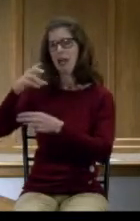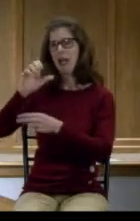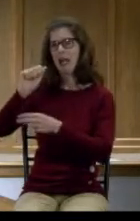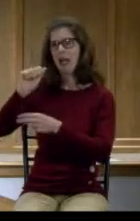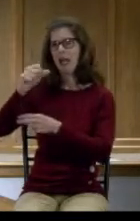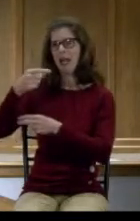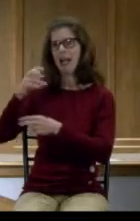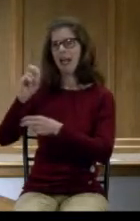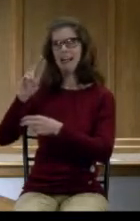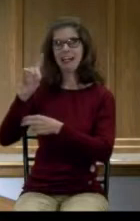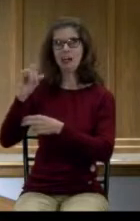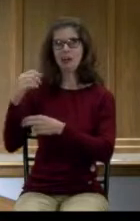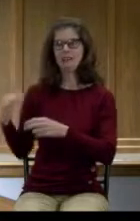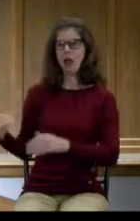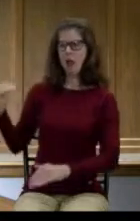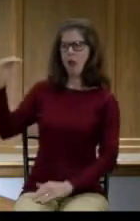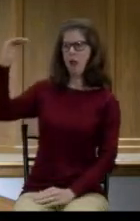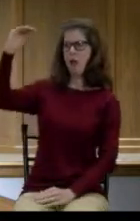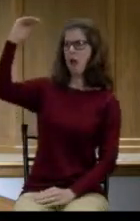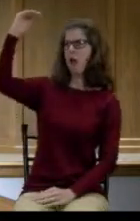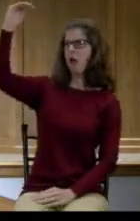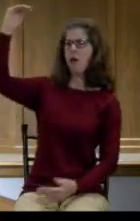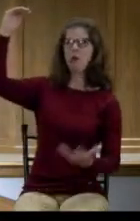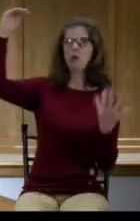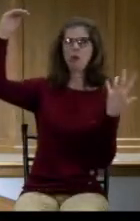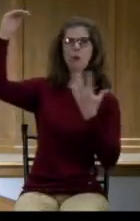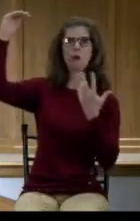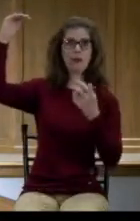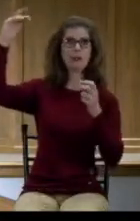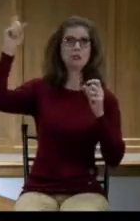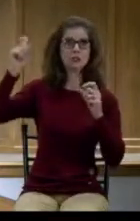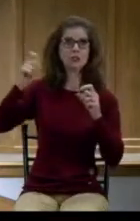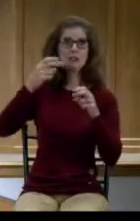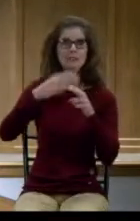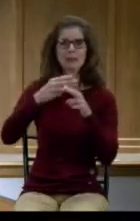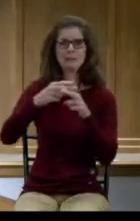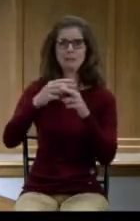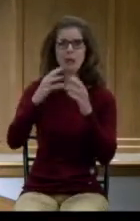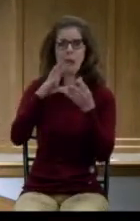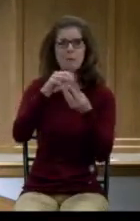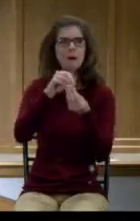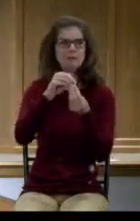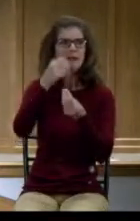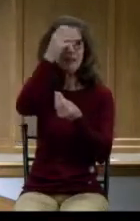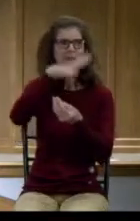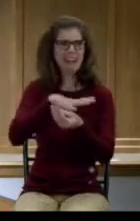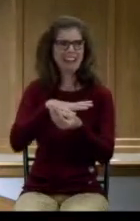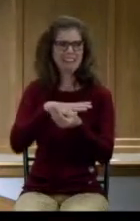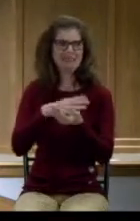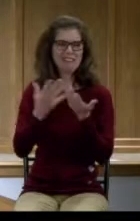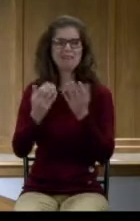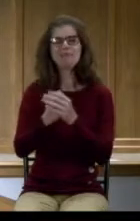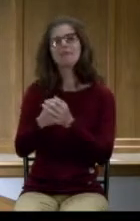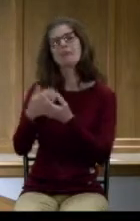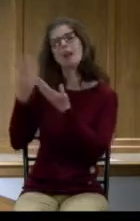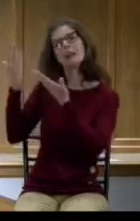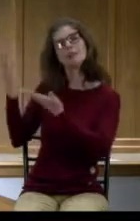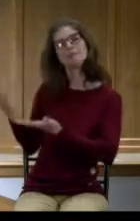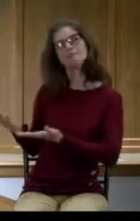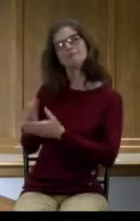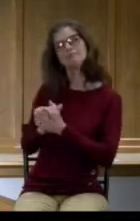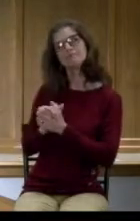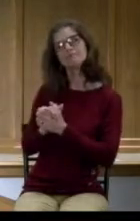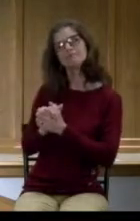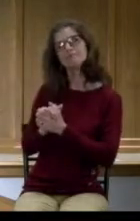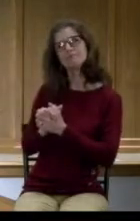tall. In hindsight, we probably should have named him Marshmallow Man because that's what he looks like. Now, had we built this snowman